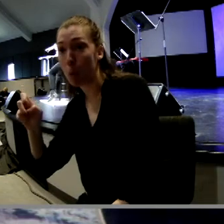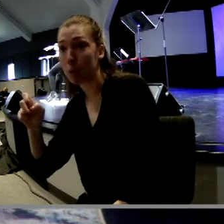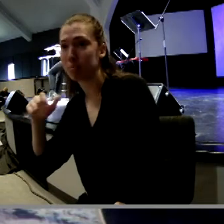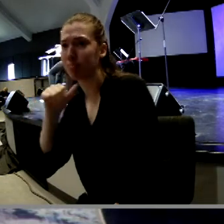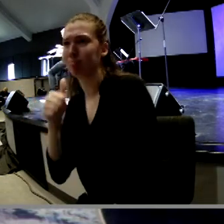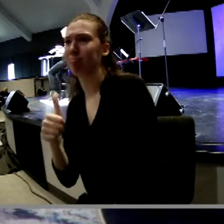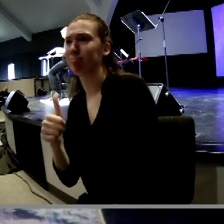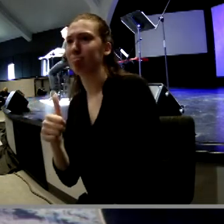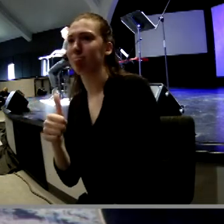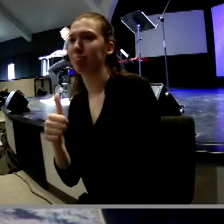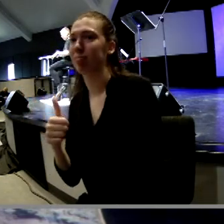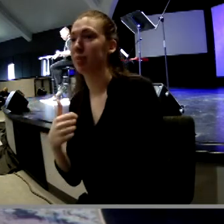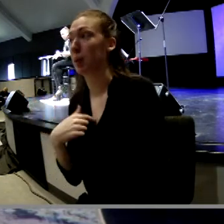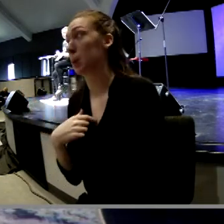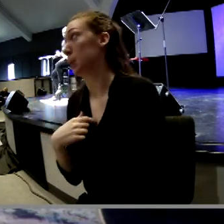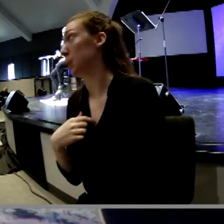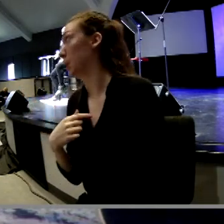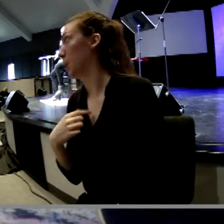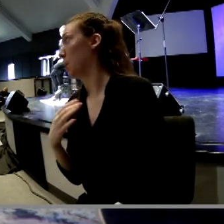I'm stepping on some toes here.